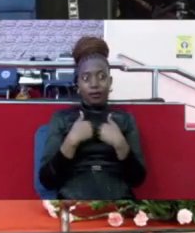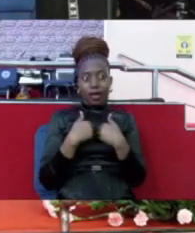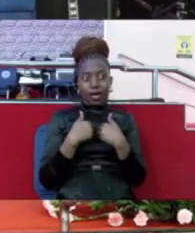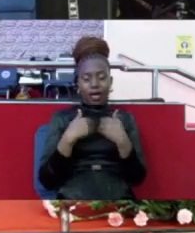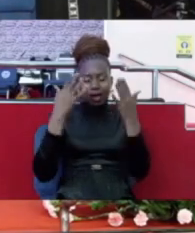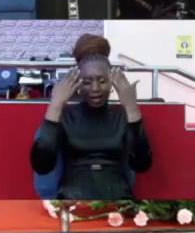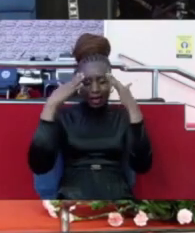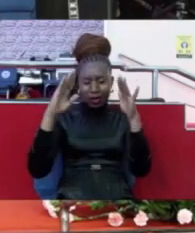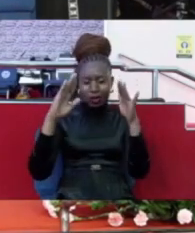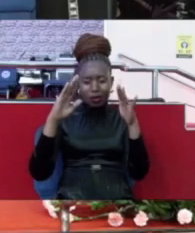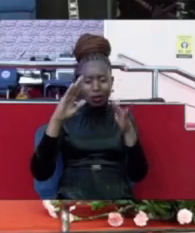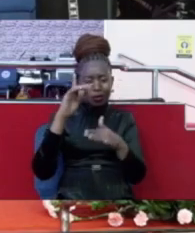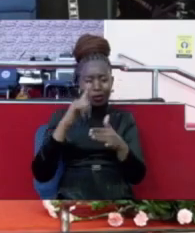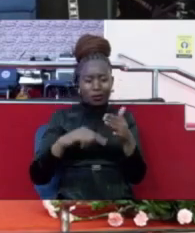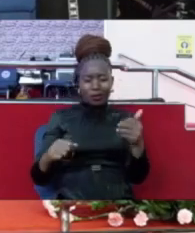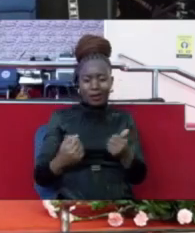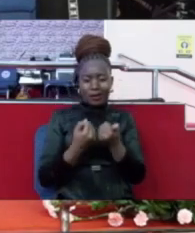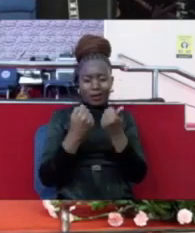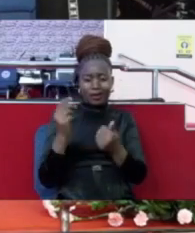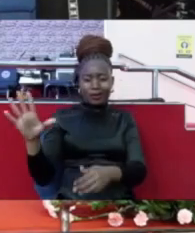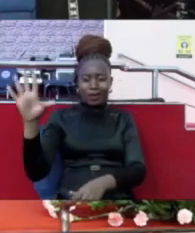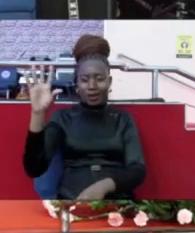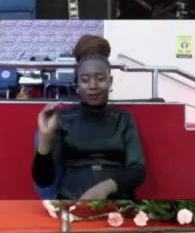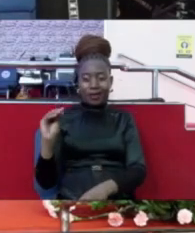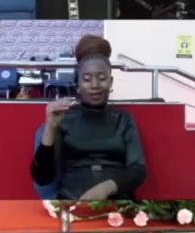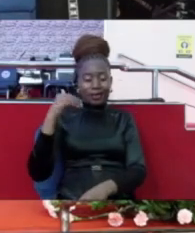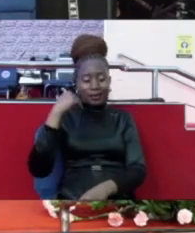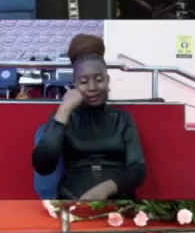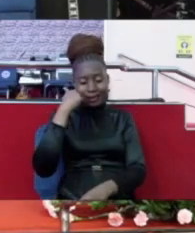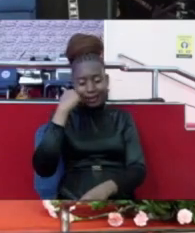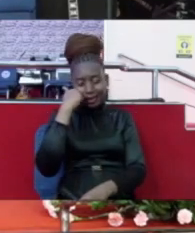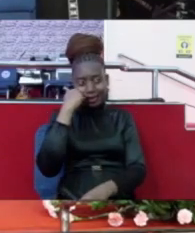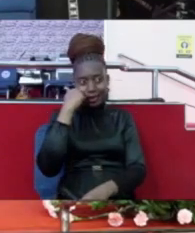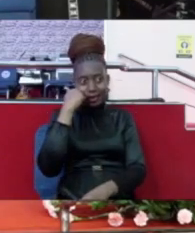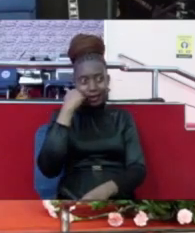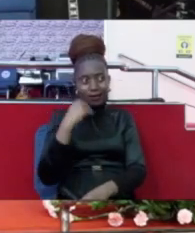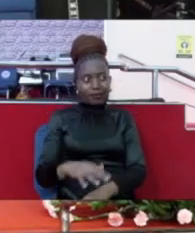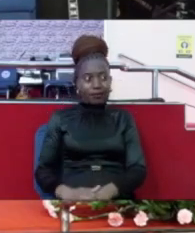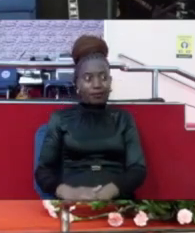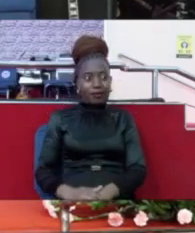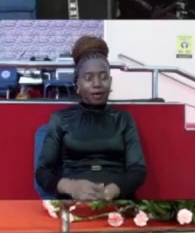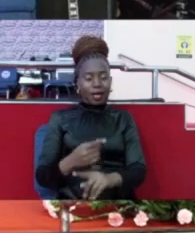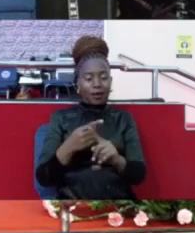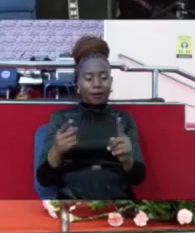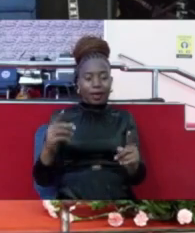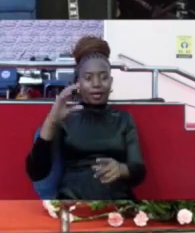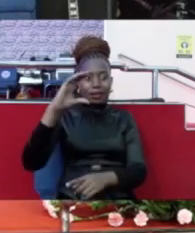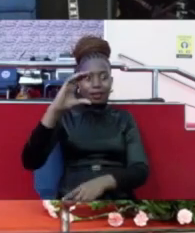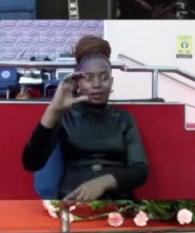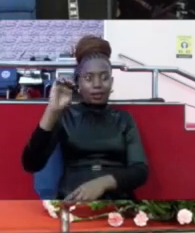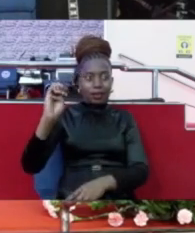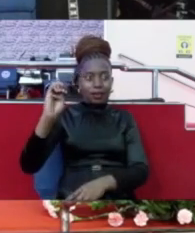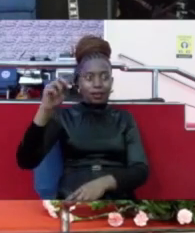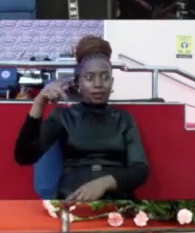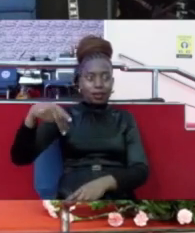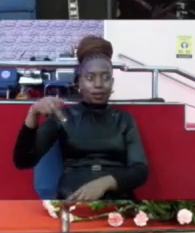But sepsis malaria and